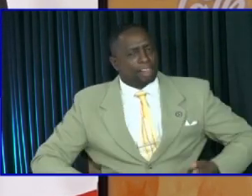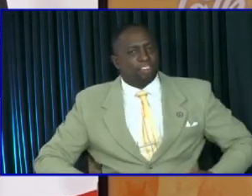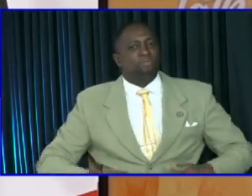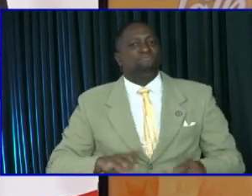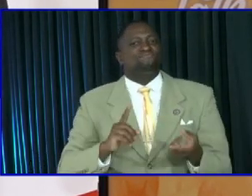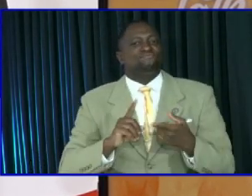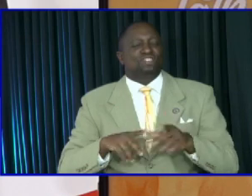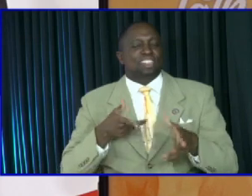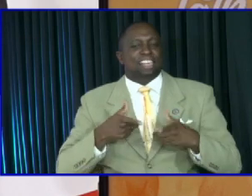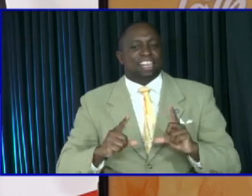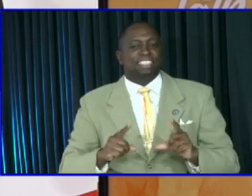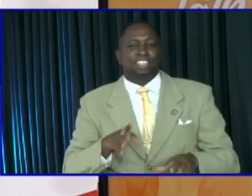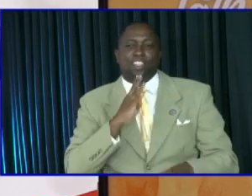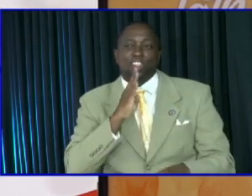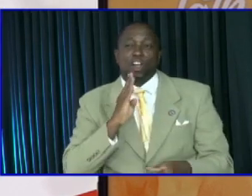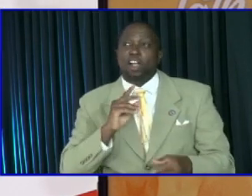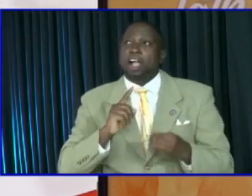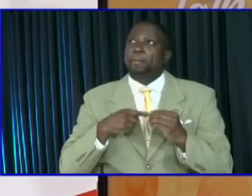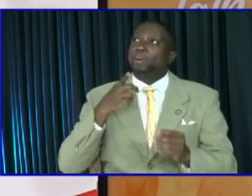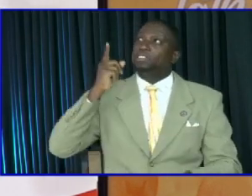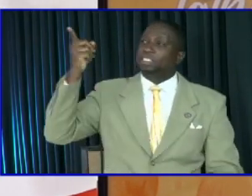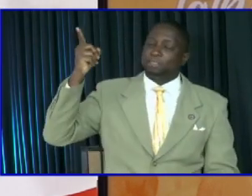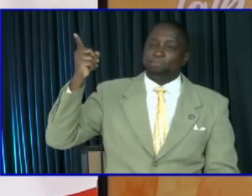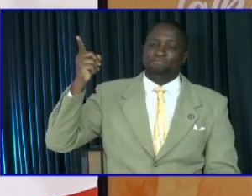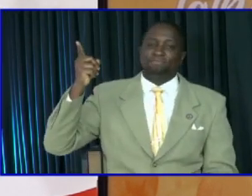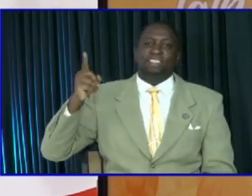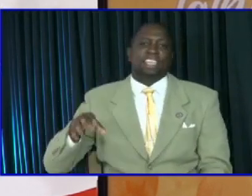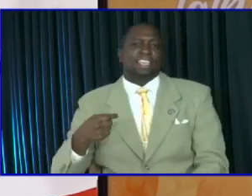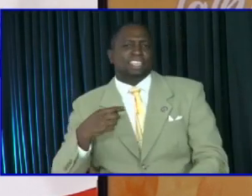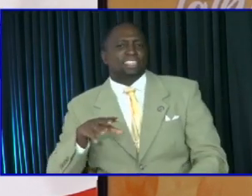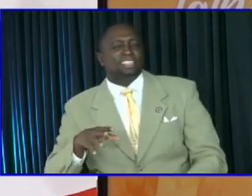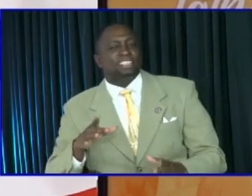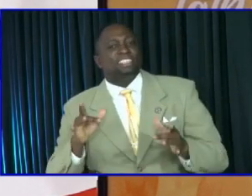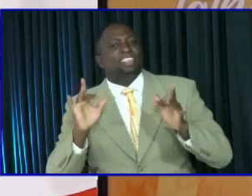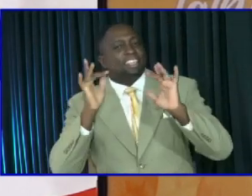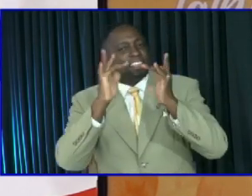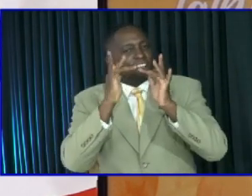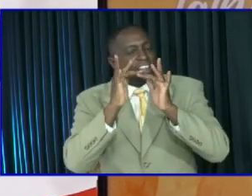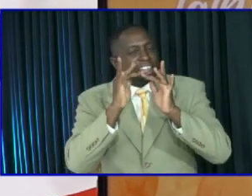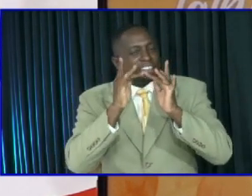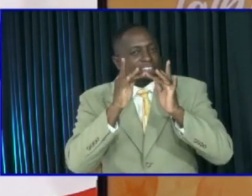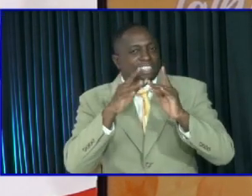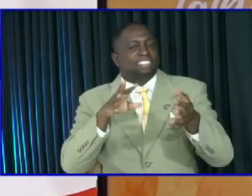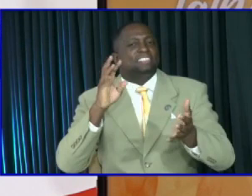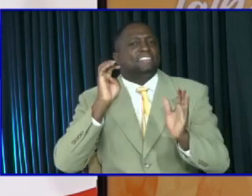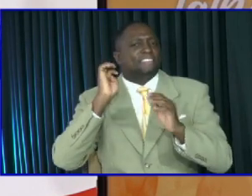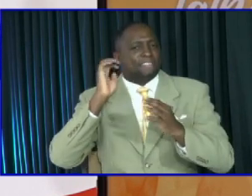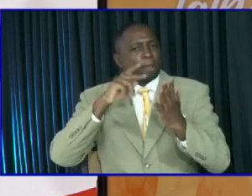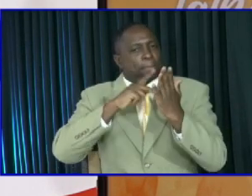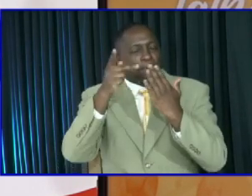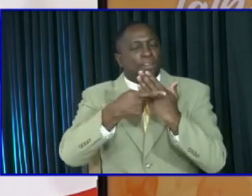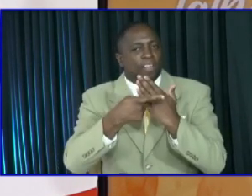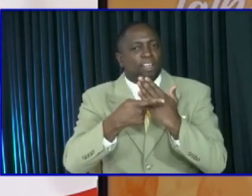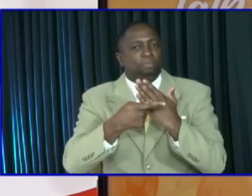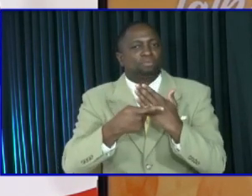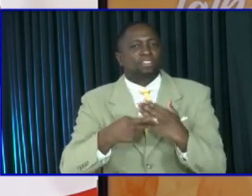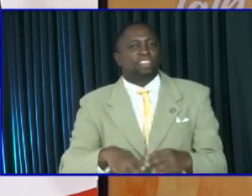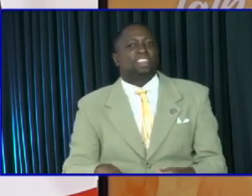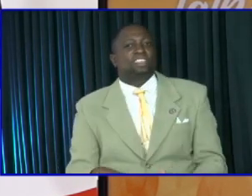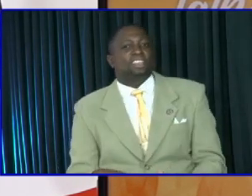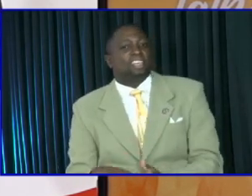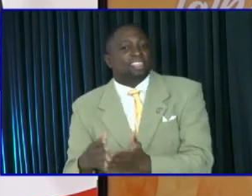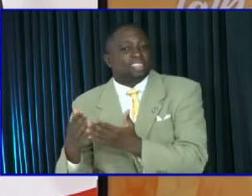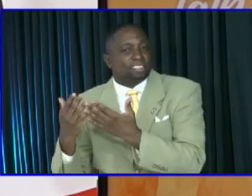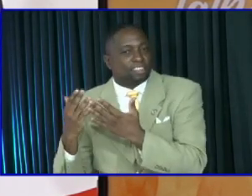I Follow Jesus, Jamaica Union Conference's online evangelistic series, the first of its kind, brought to you by all